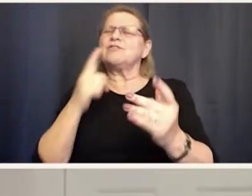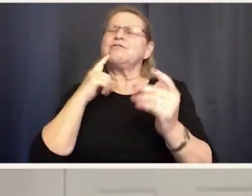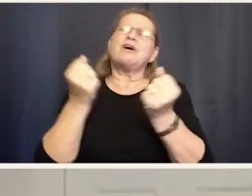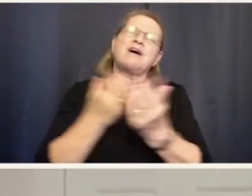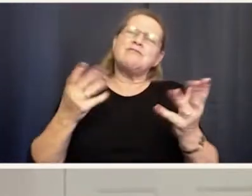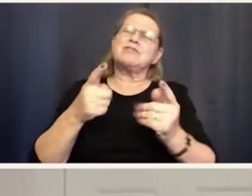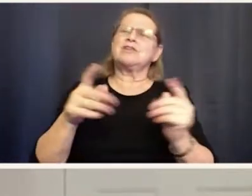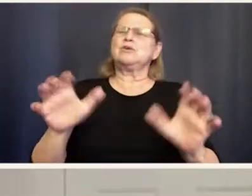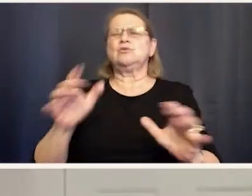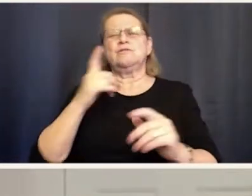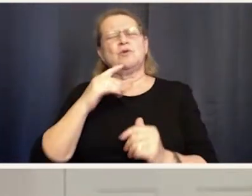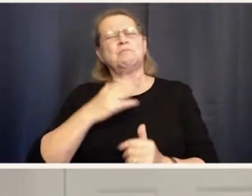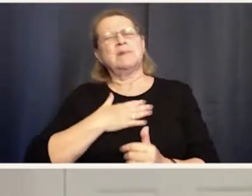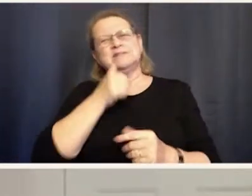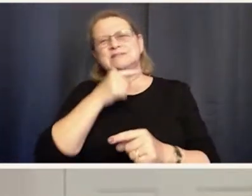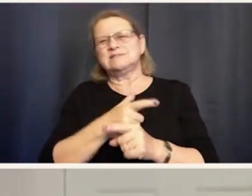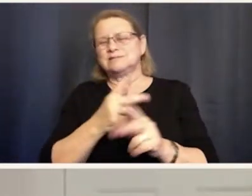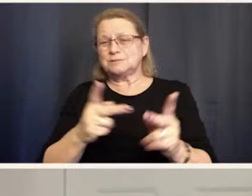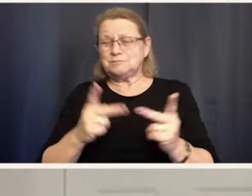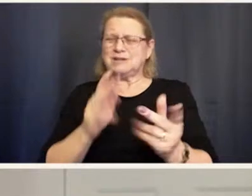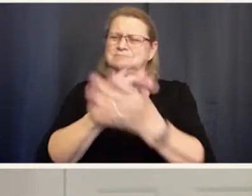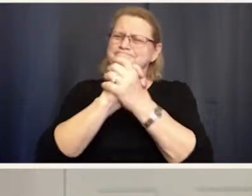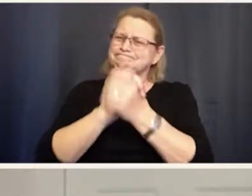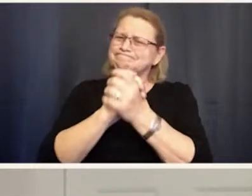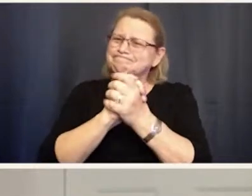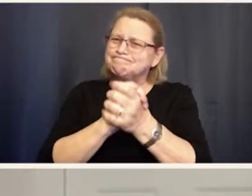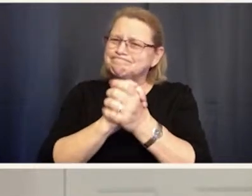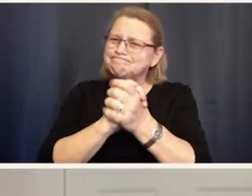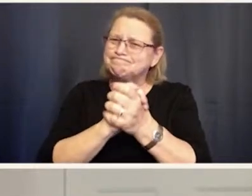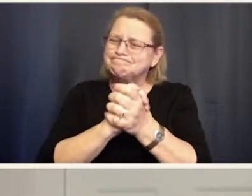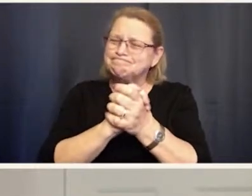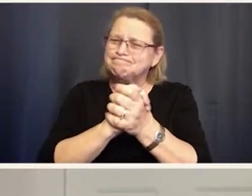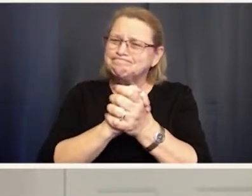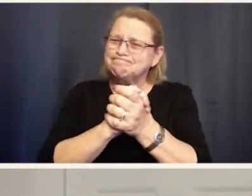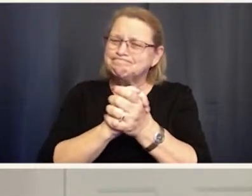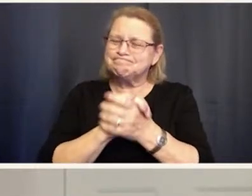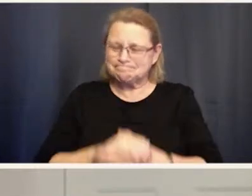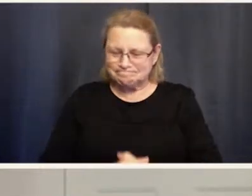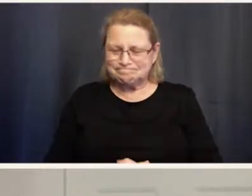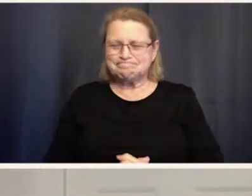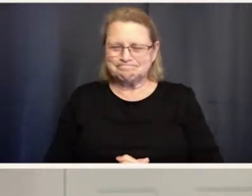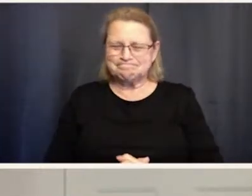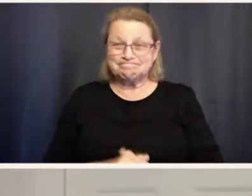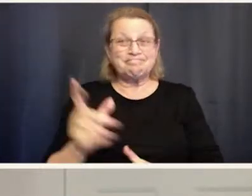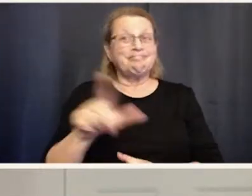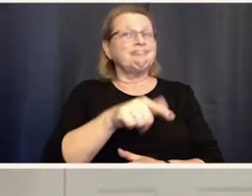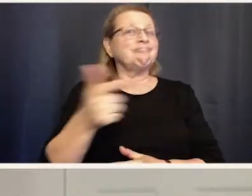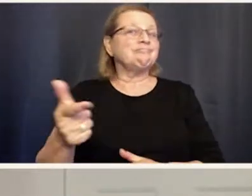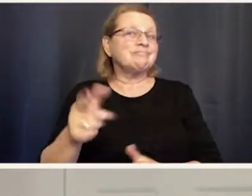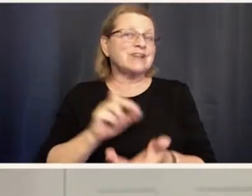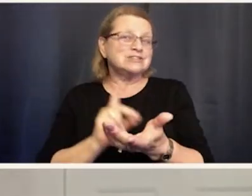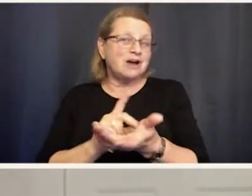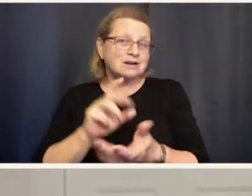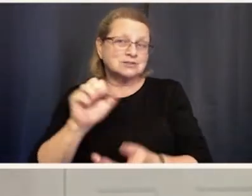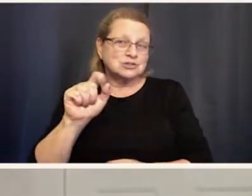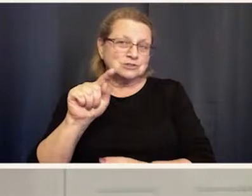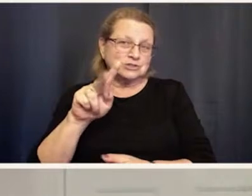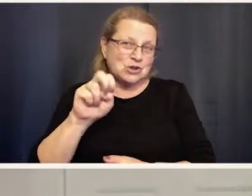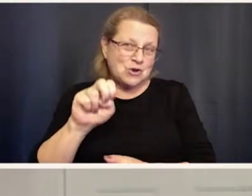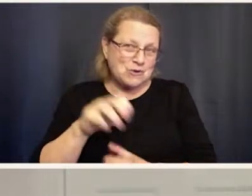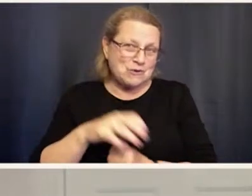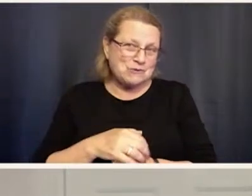done for My Sister's Place. Congratulations. So now your turn, Dr.